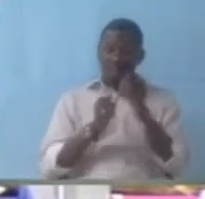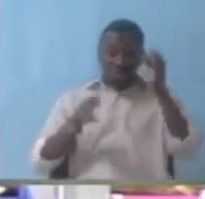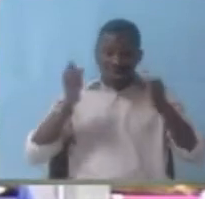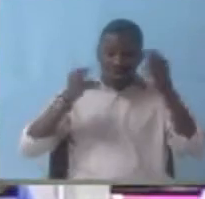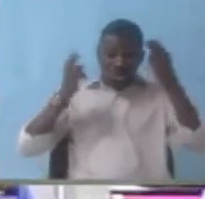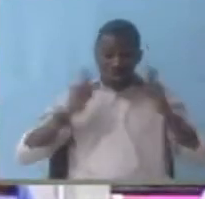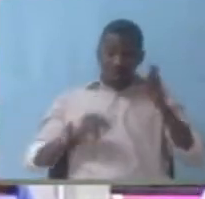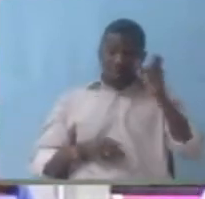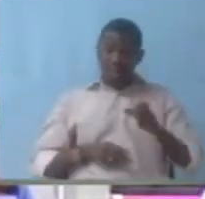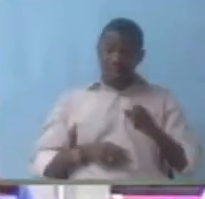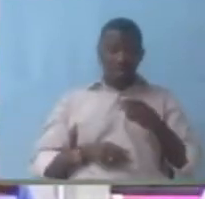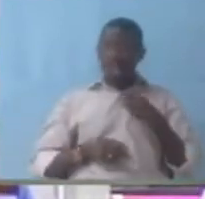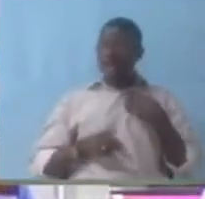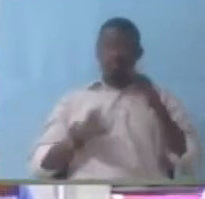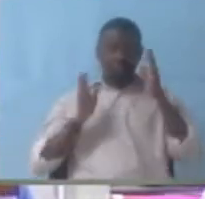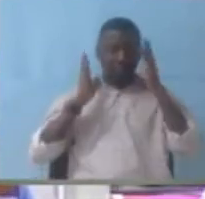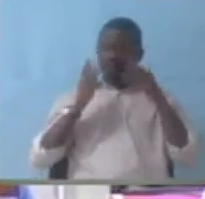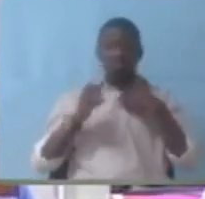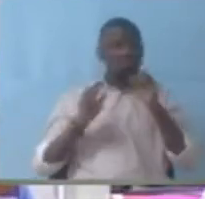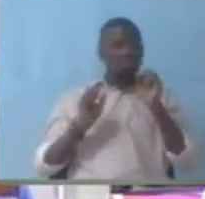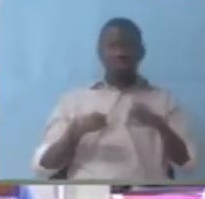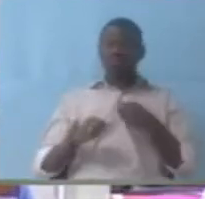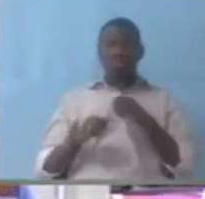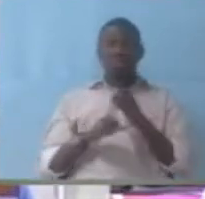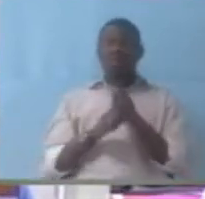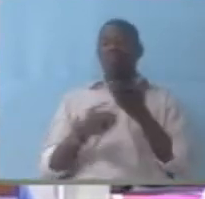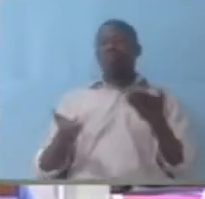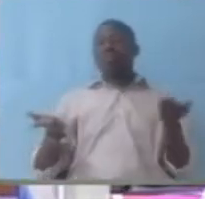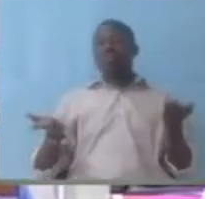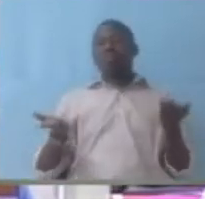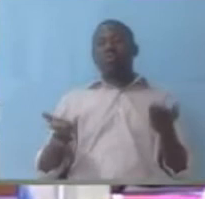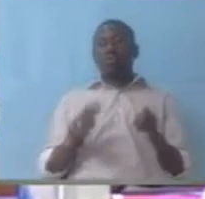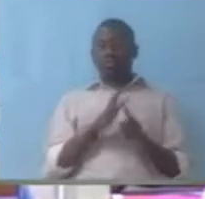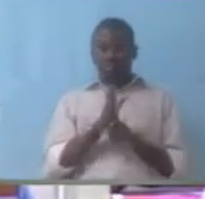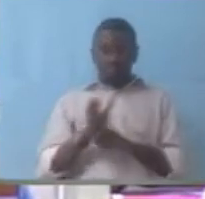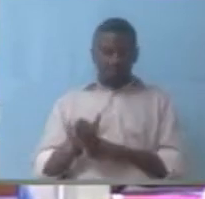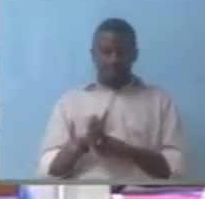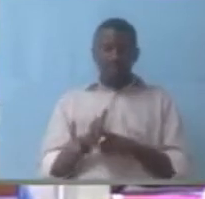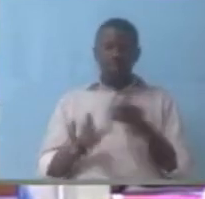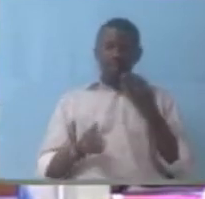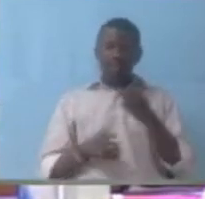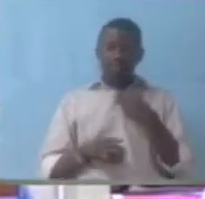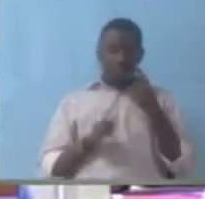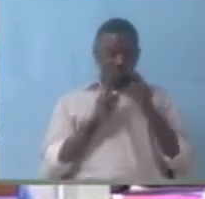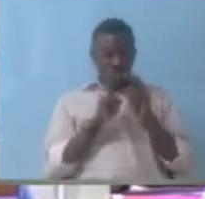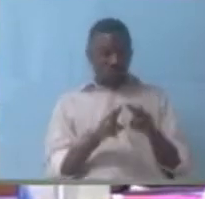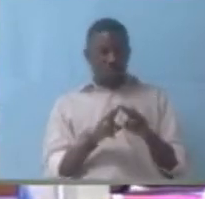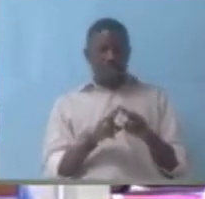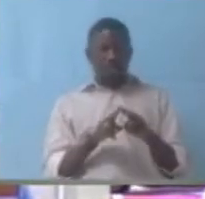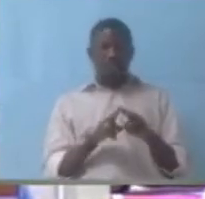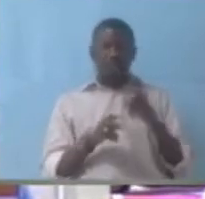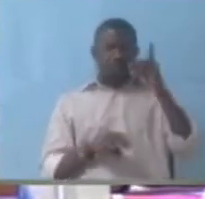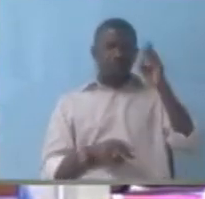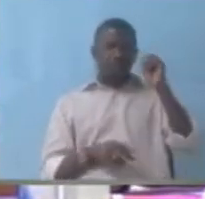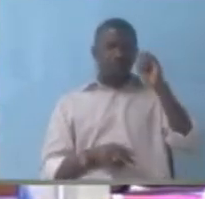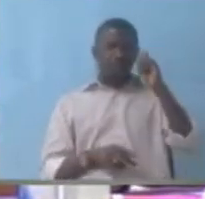ye bulol be mutale mon fenkeno. If you look at 2-1, I'm looking at decree number 3. Ntaba min jibe ka